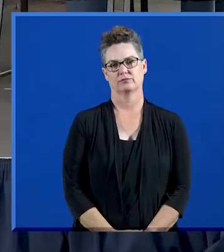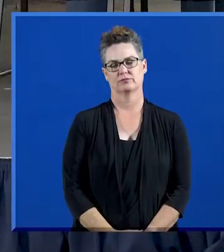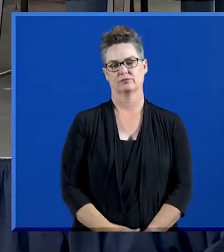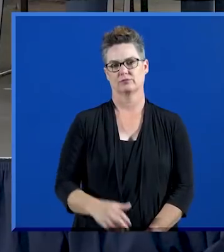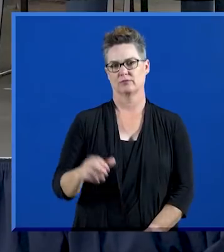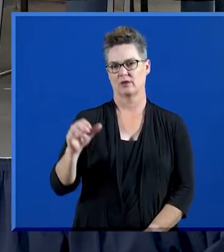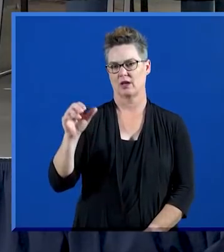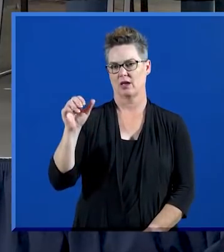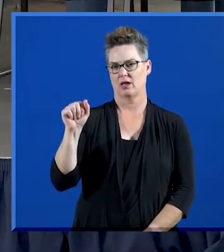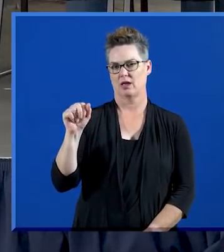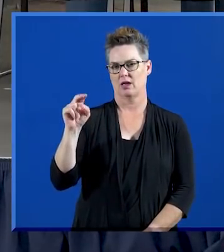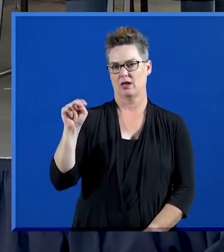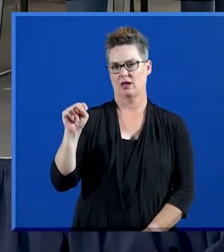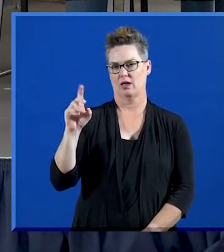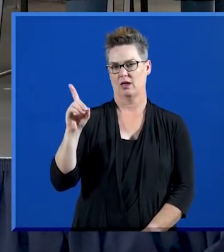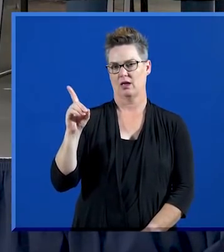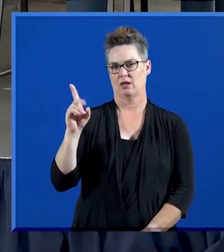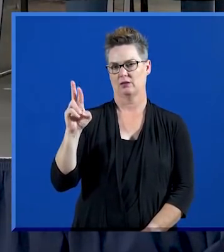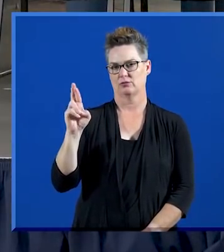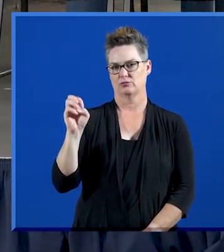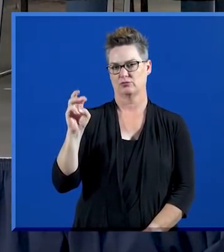Andrew Pinion.